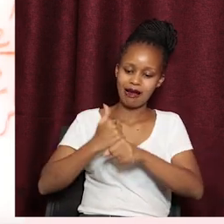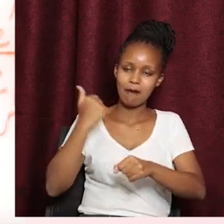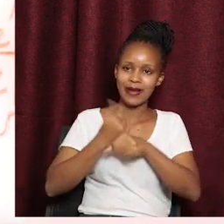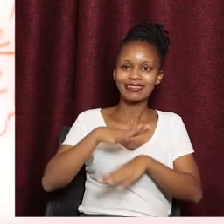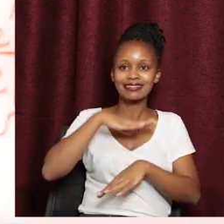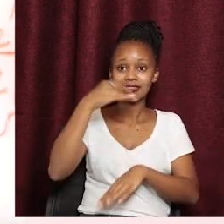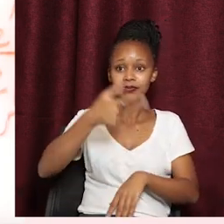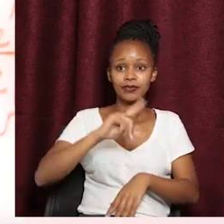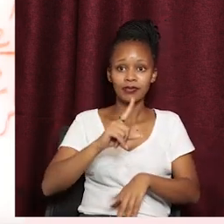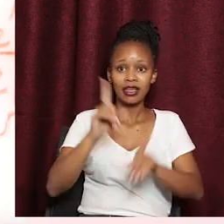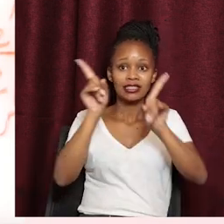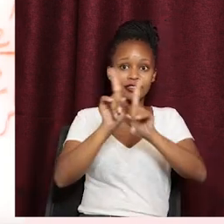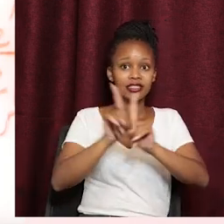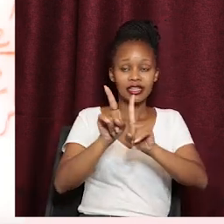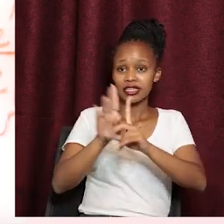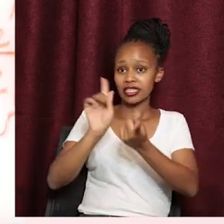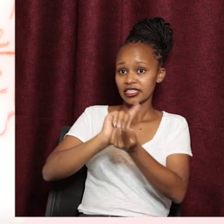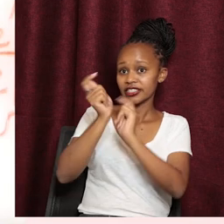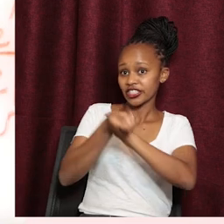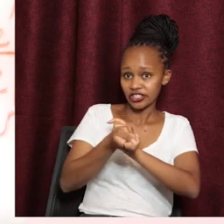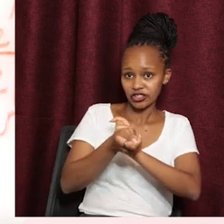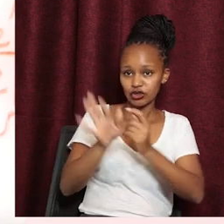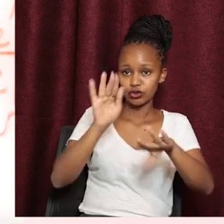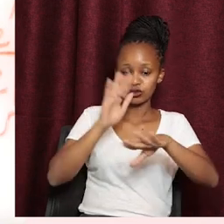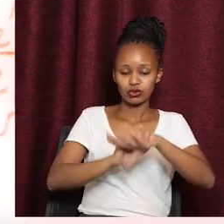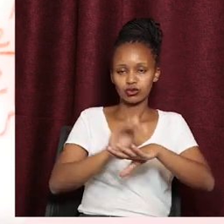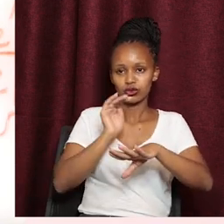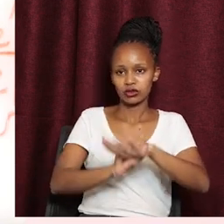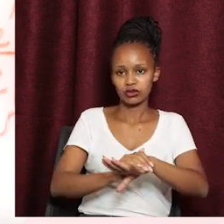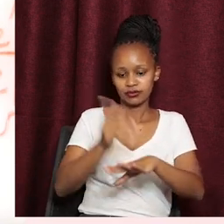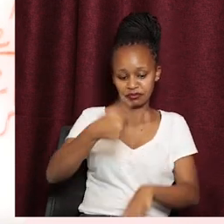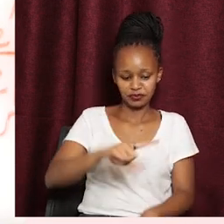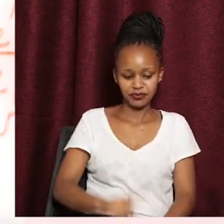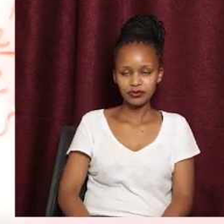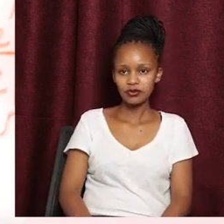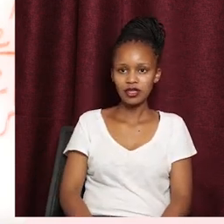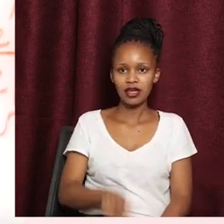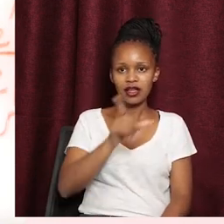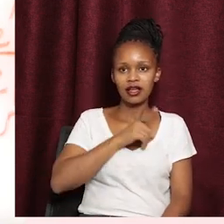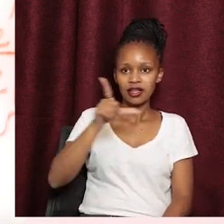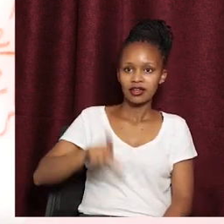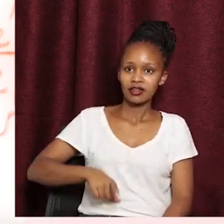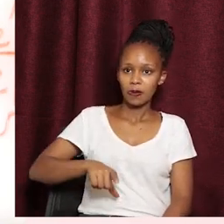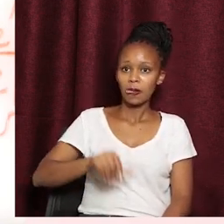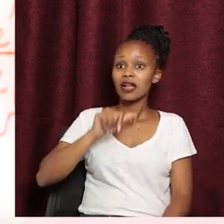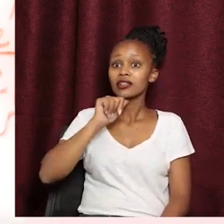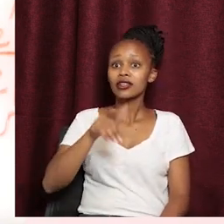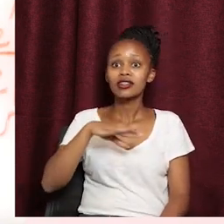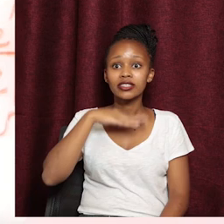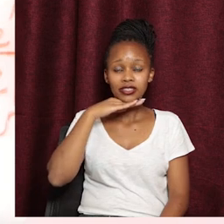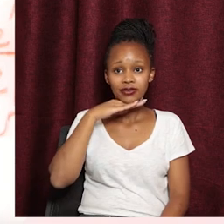eventually it became good for us. The Lord is not dead. He is